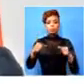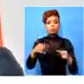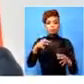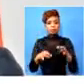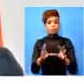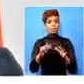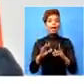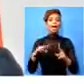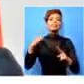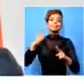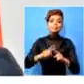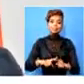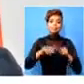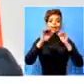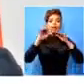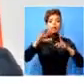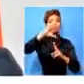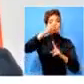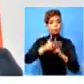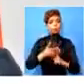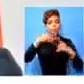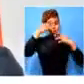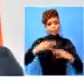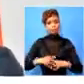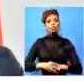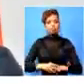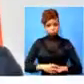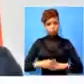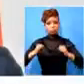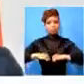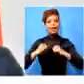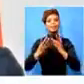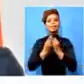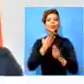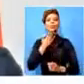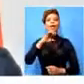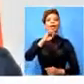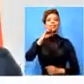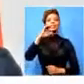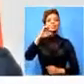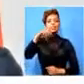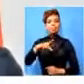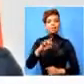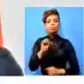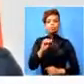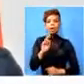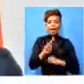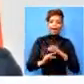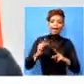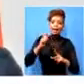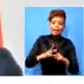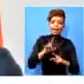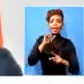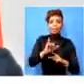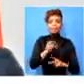protector reached the same conclusion as the SACP. Again, we pursued that call until such